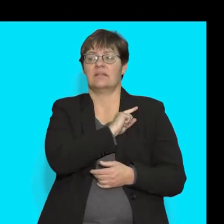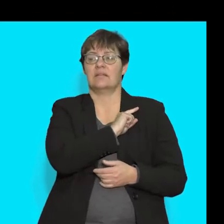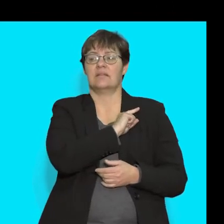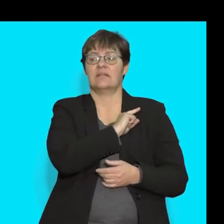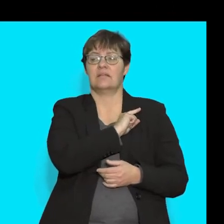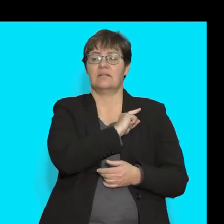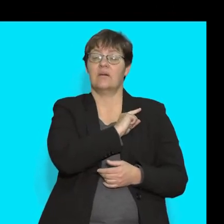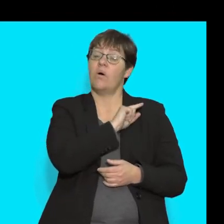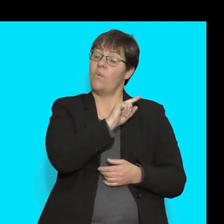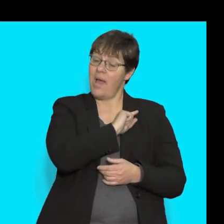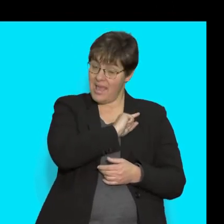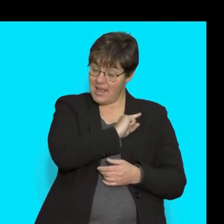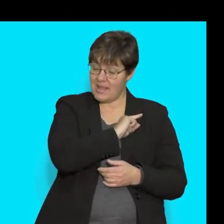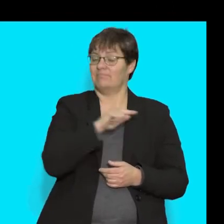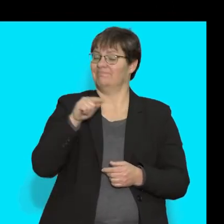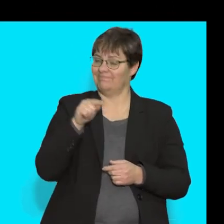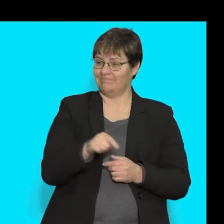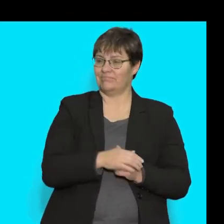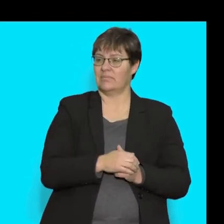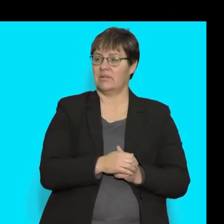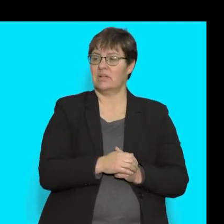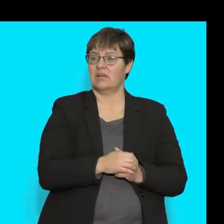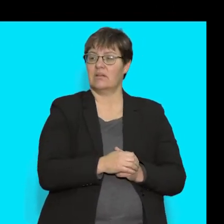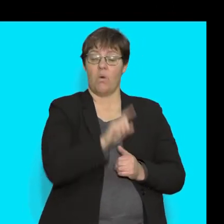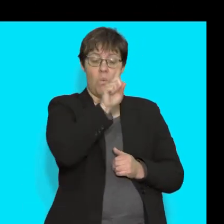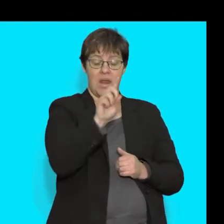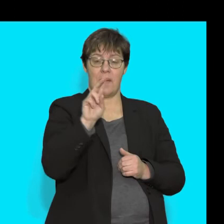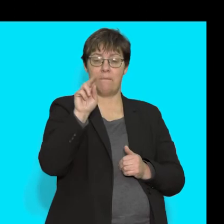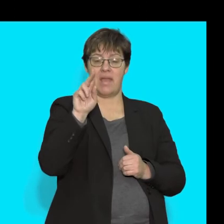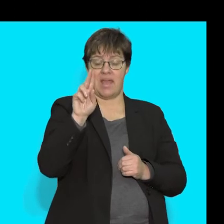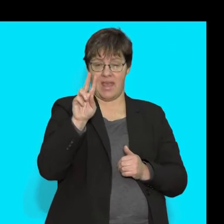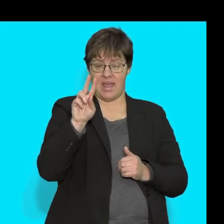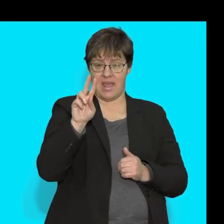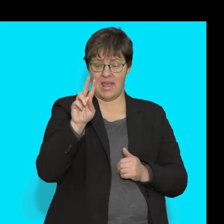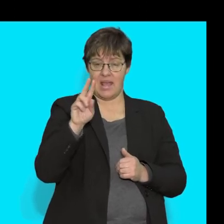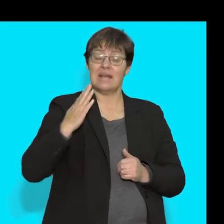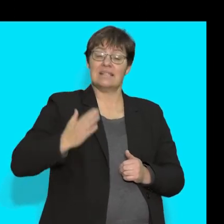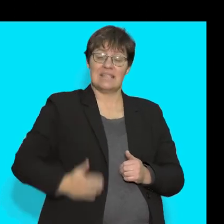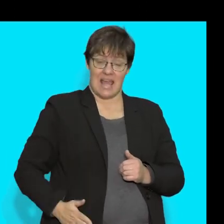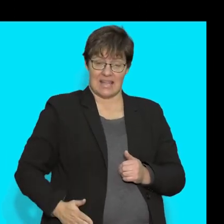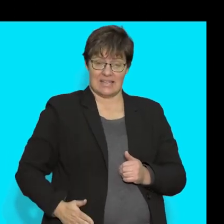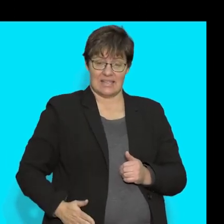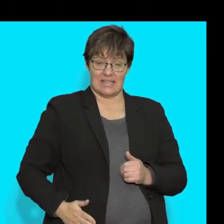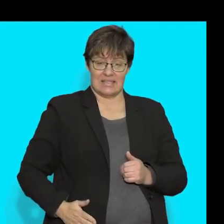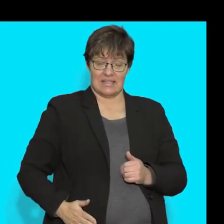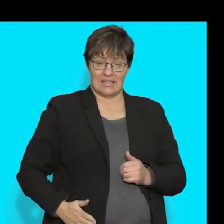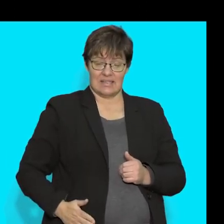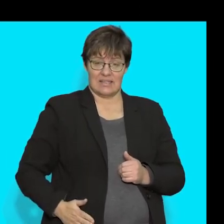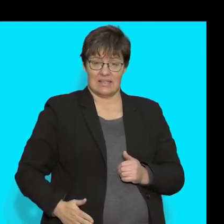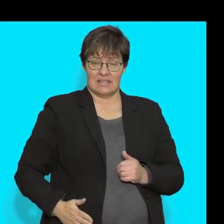will then be because one pair of sides